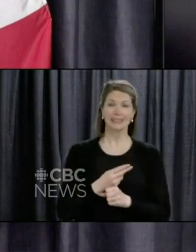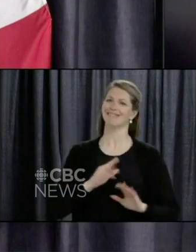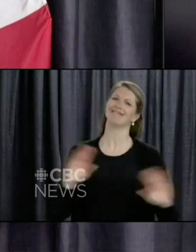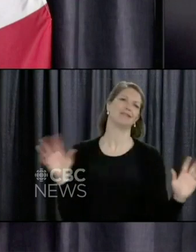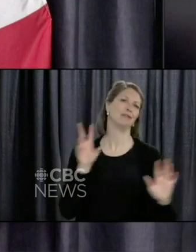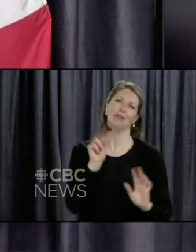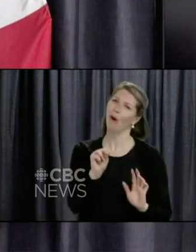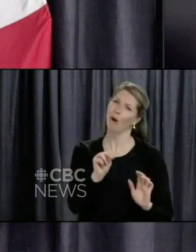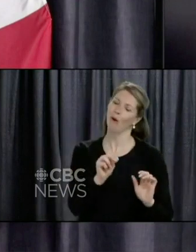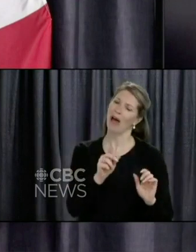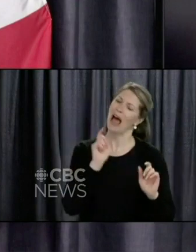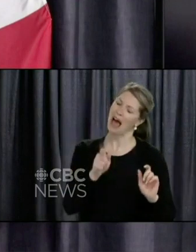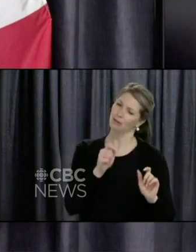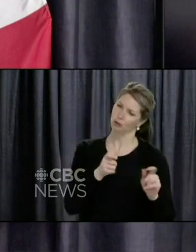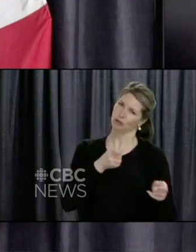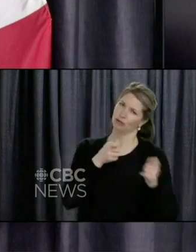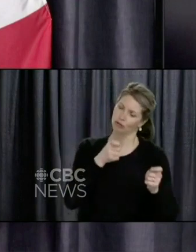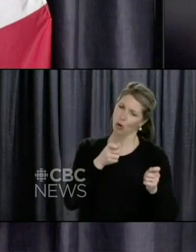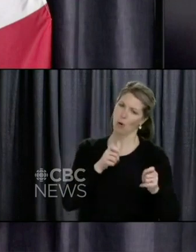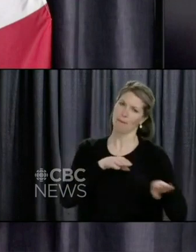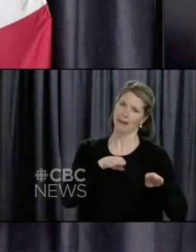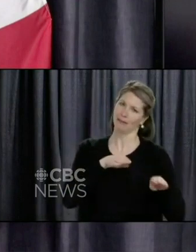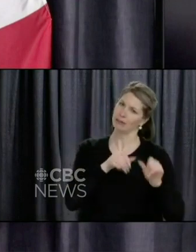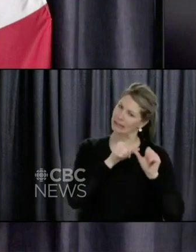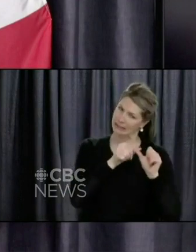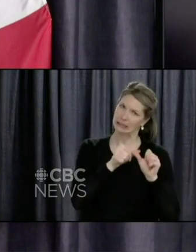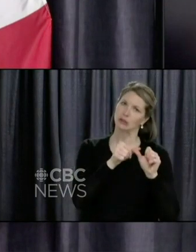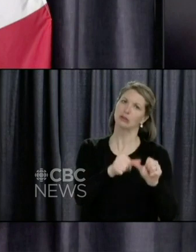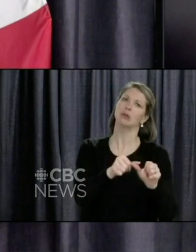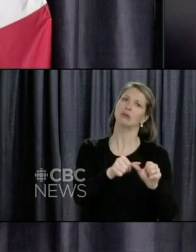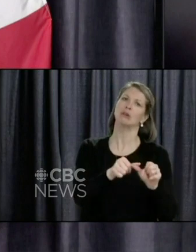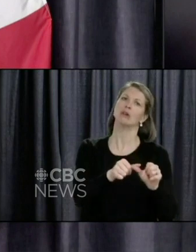interacting, because you can lose control right away.